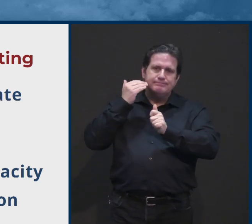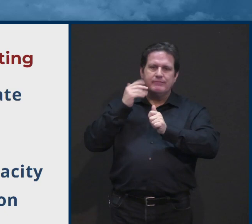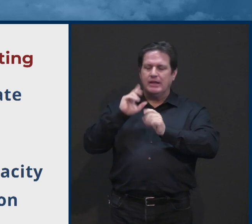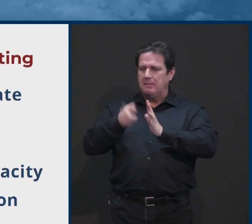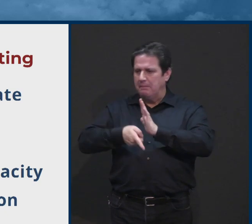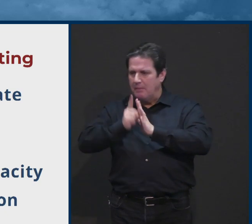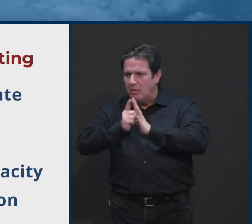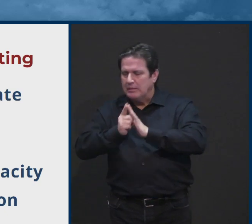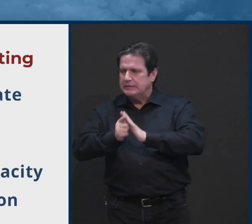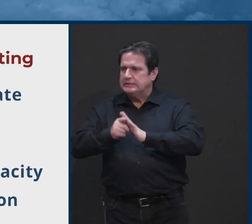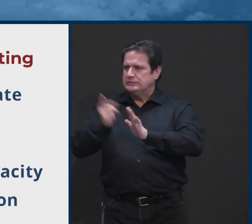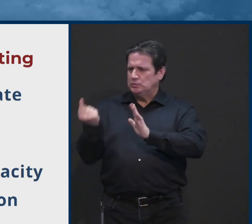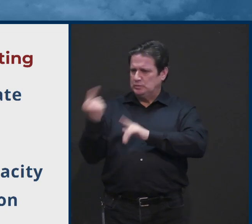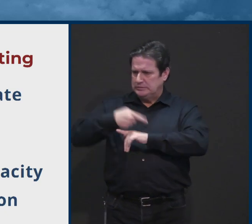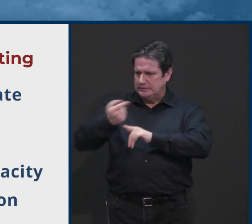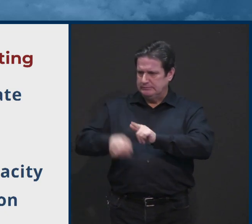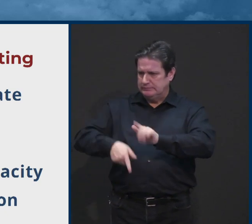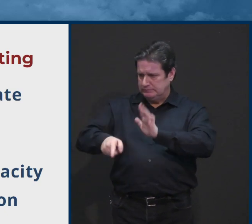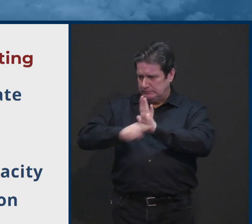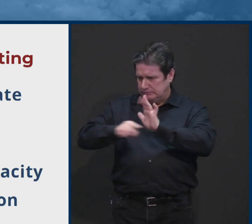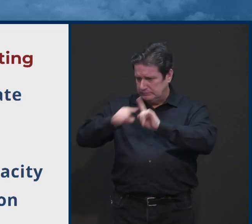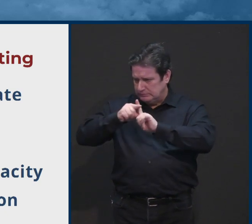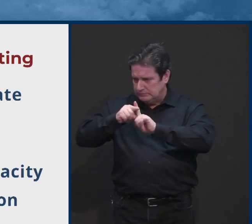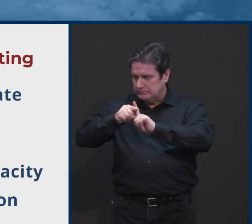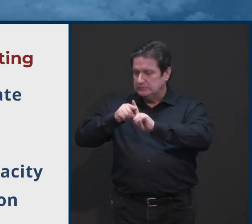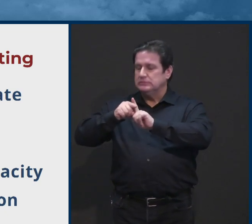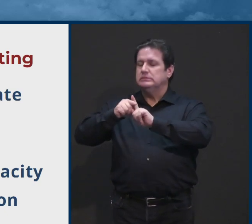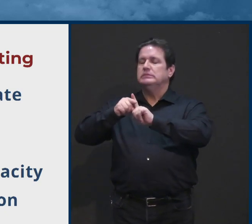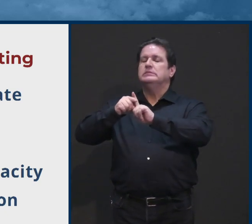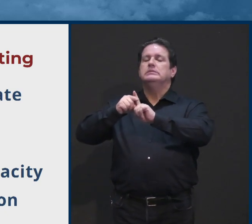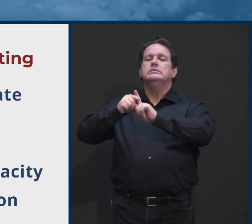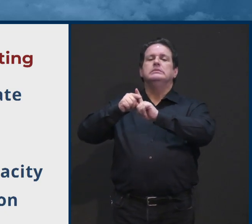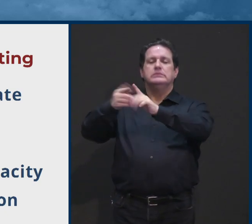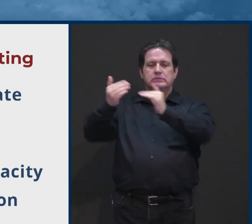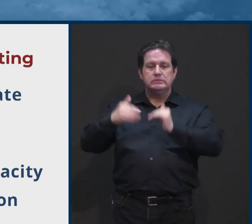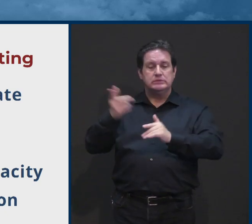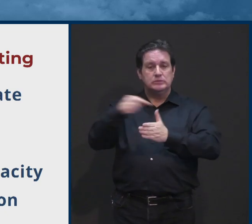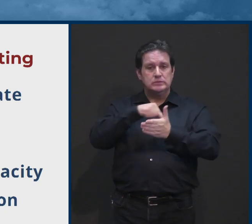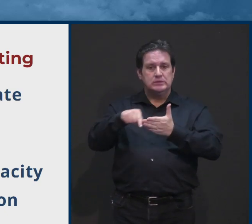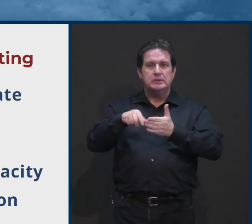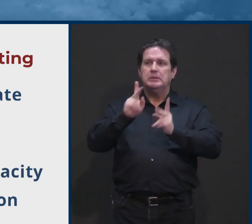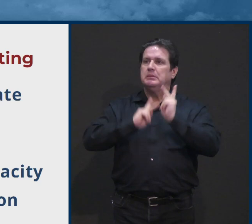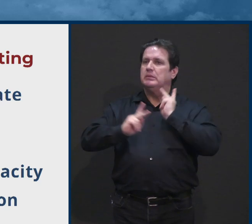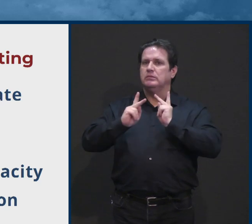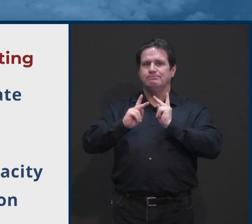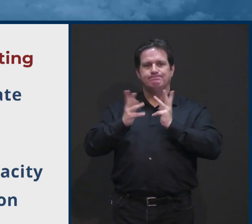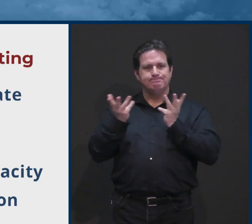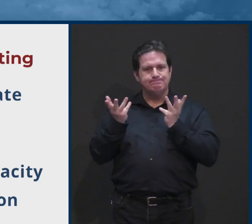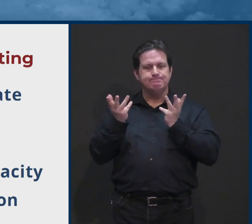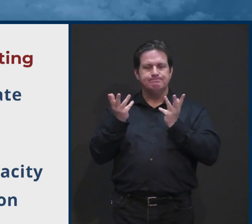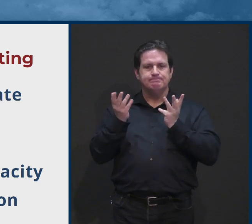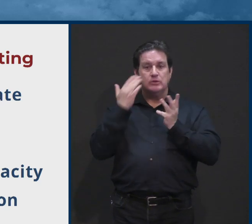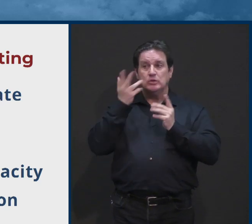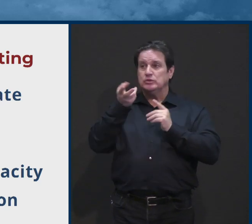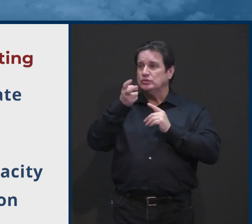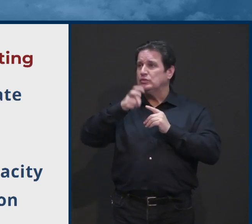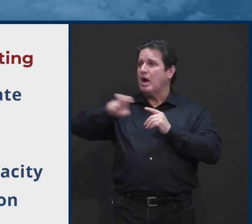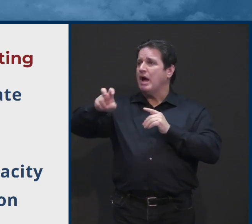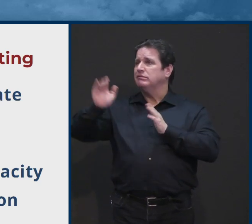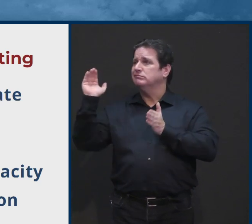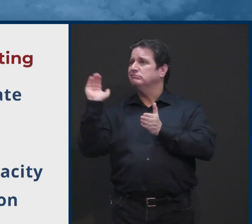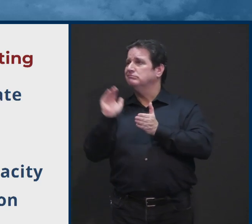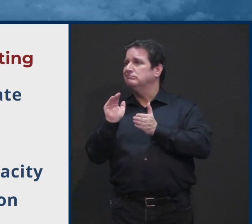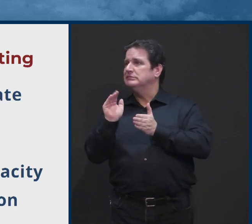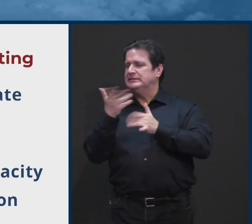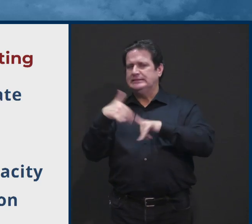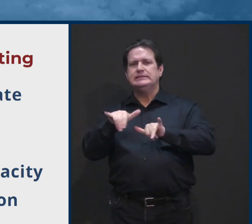That test is only good for that day. Then going into this week, we knew we were going to have a lot of people that, even though traveling may be down,